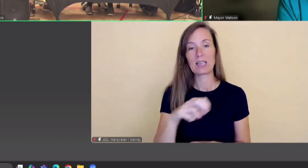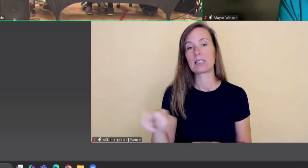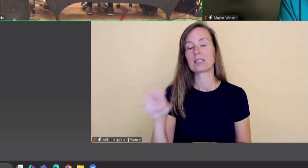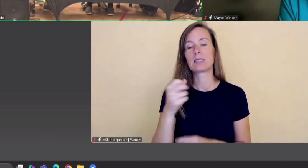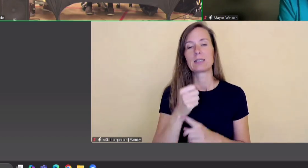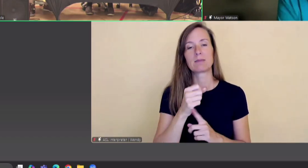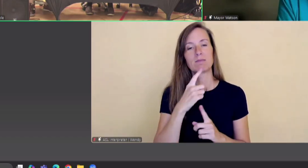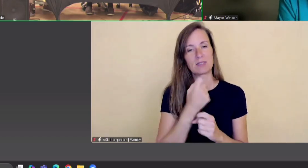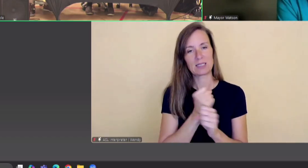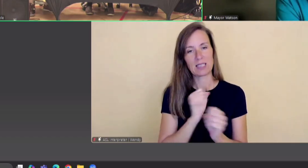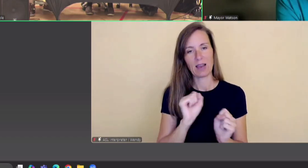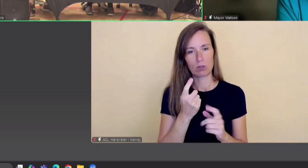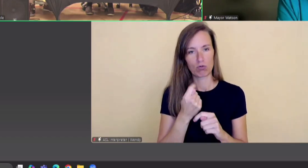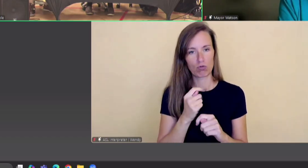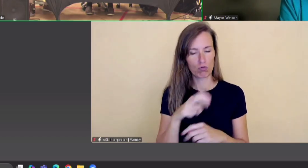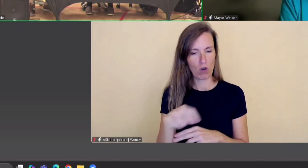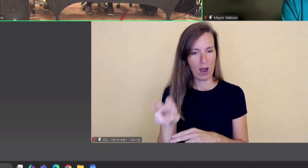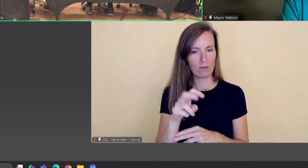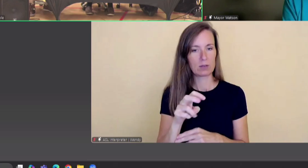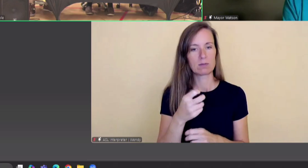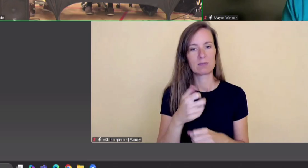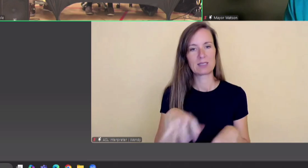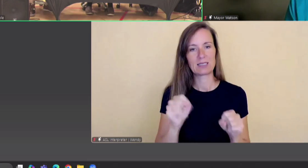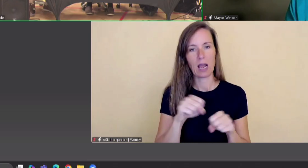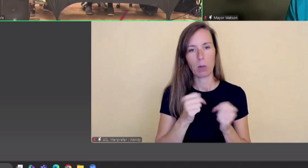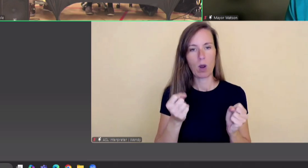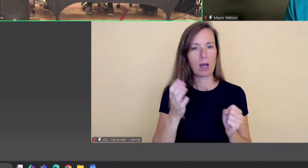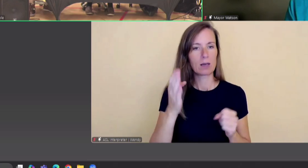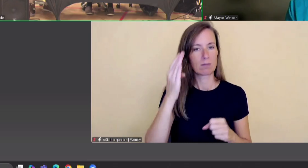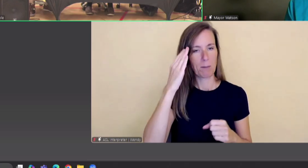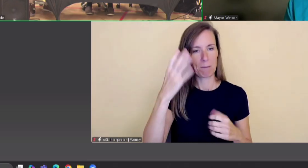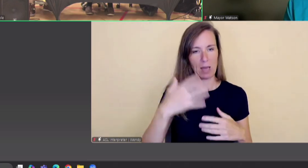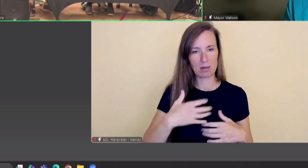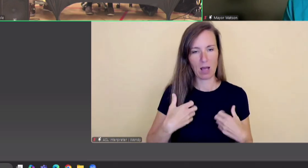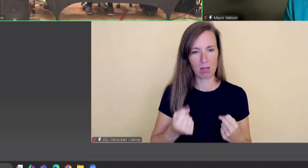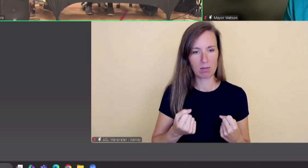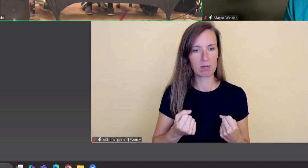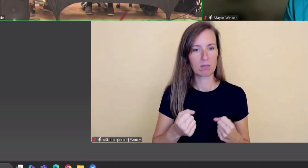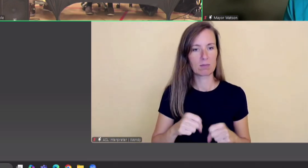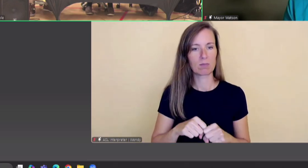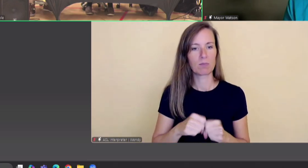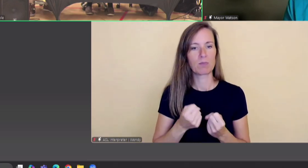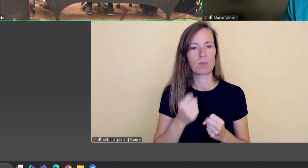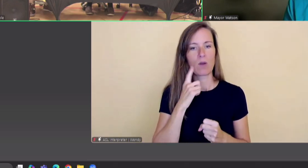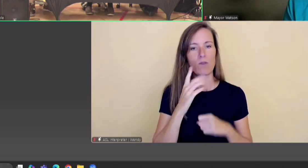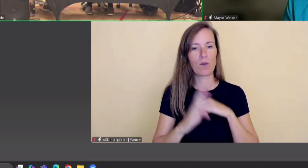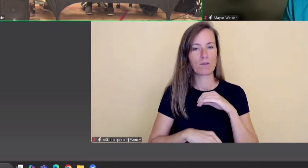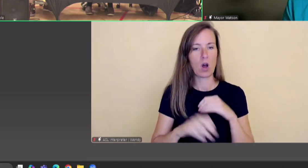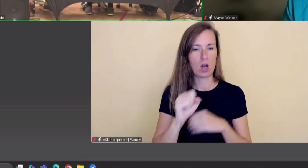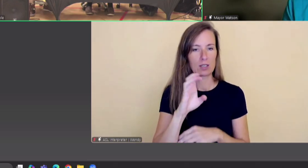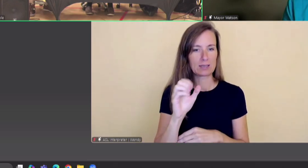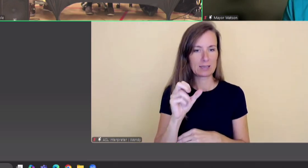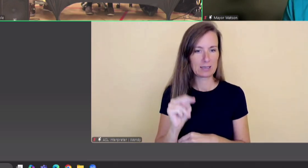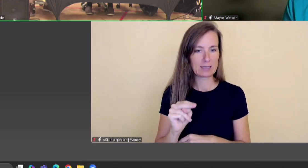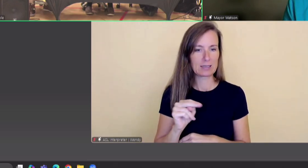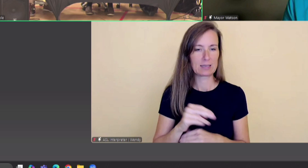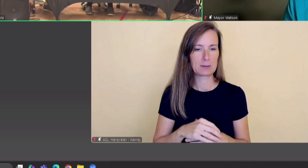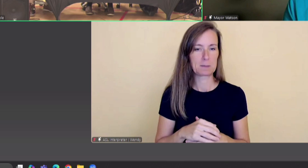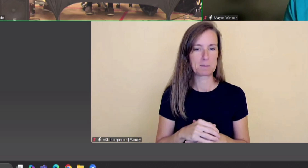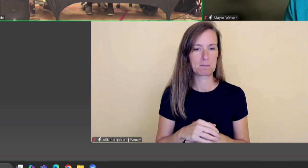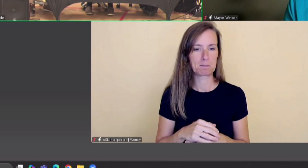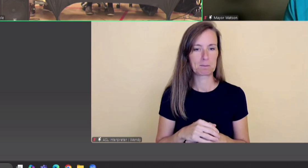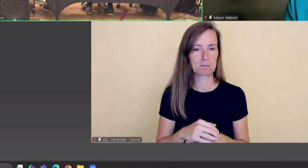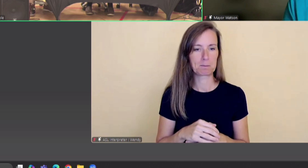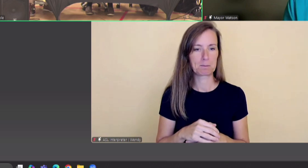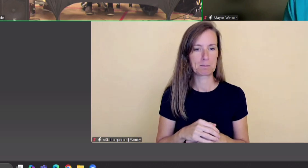sure mental health going into the fall season as well for that. The third annual Cheverly Ward